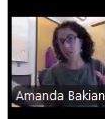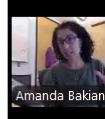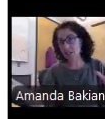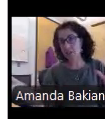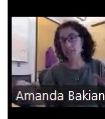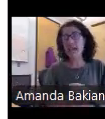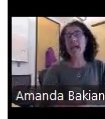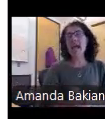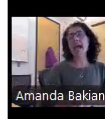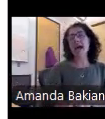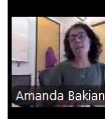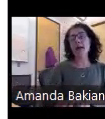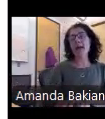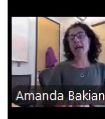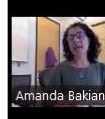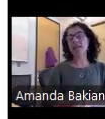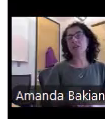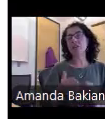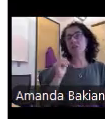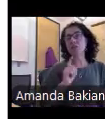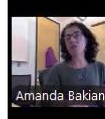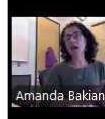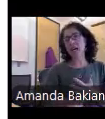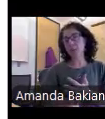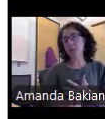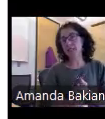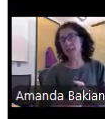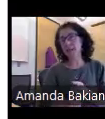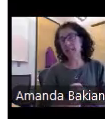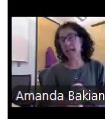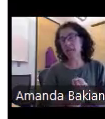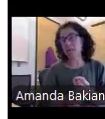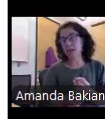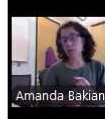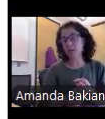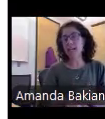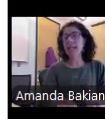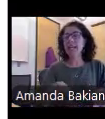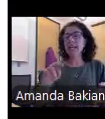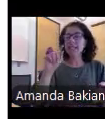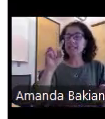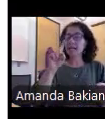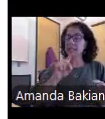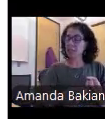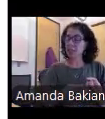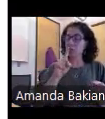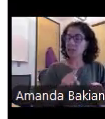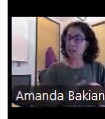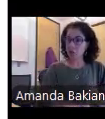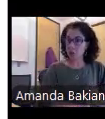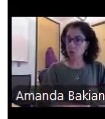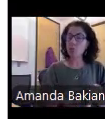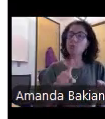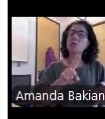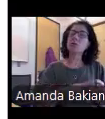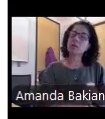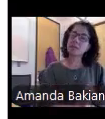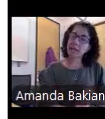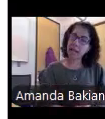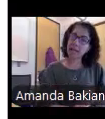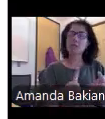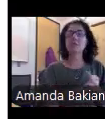every 4 years. And Utah has participated in the ADDM network in study year